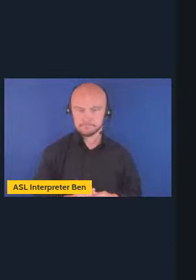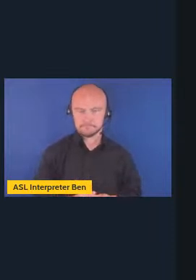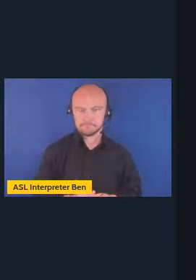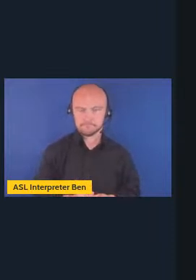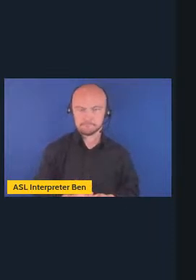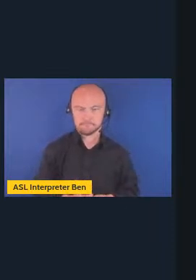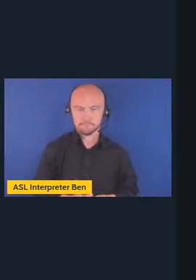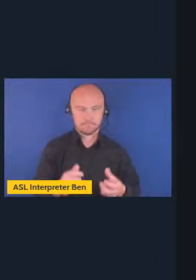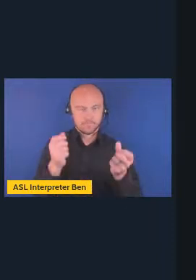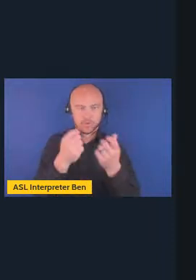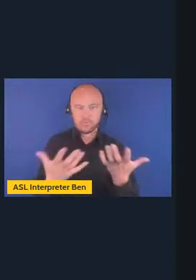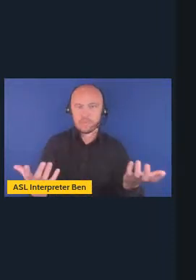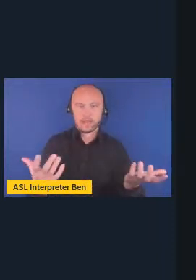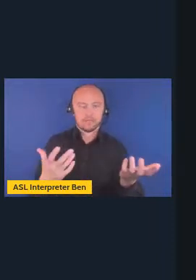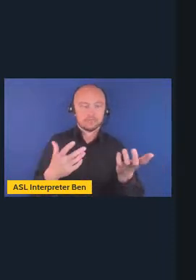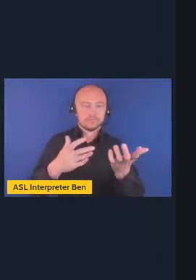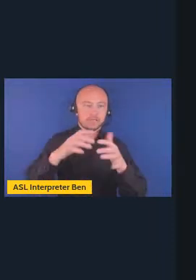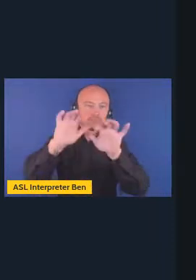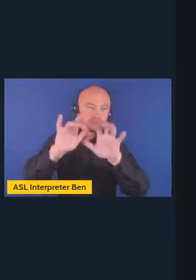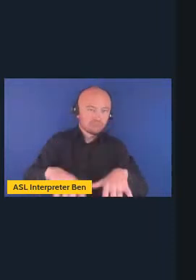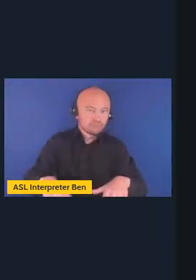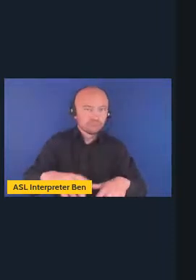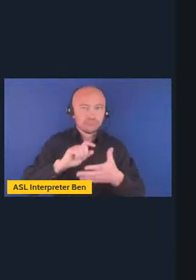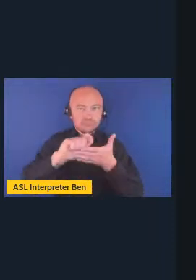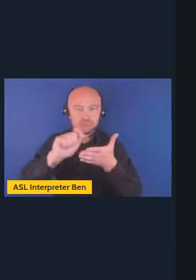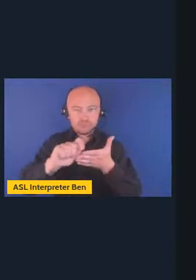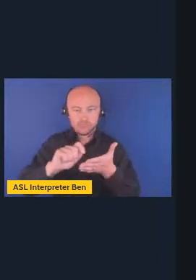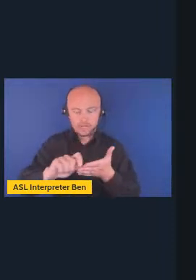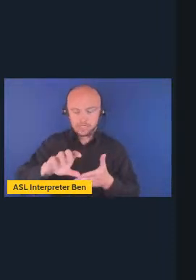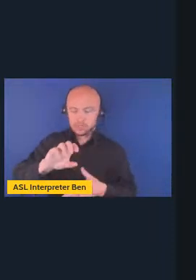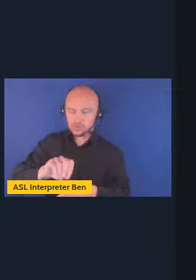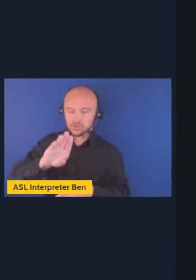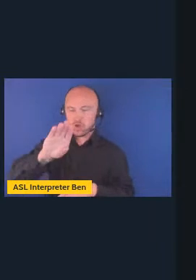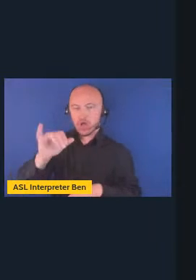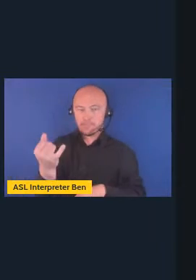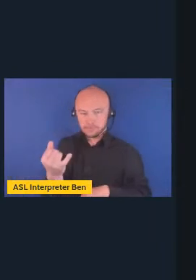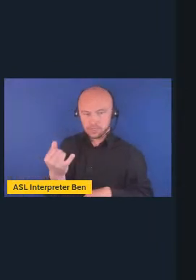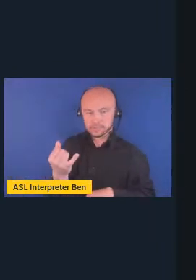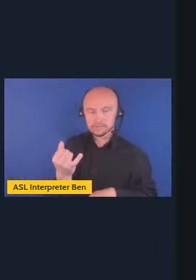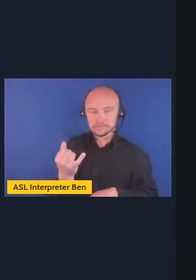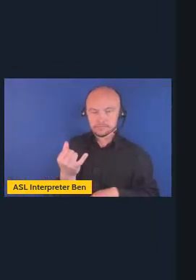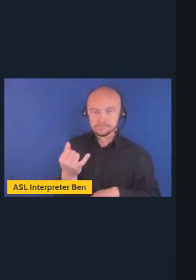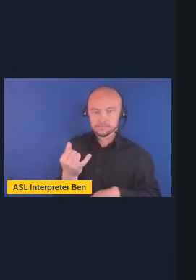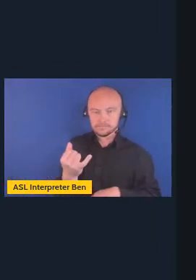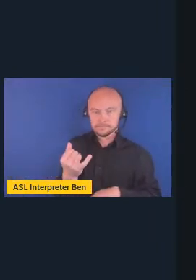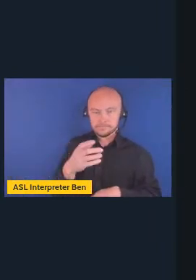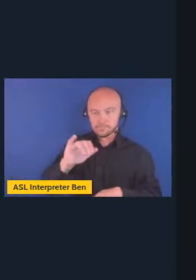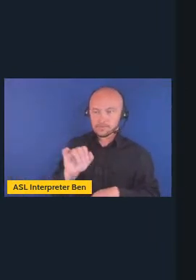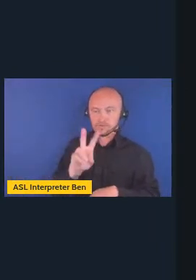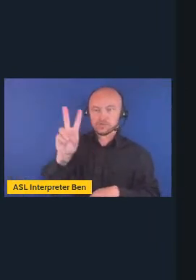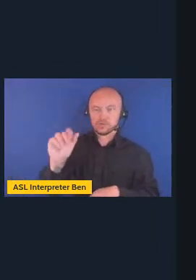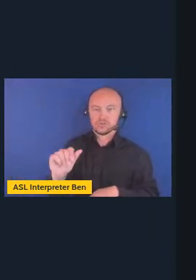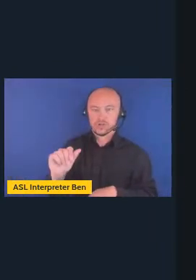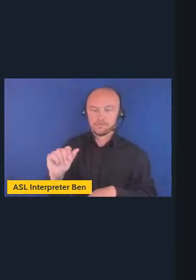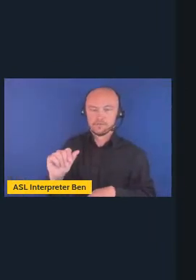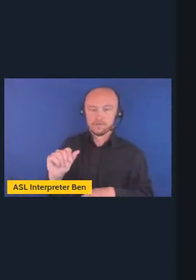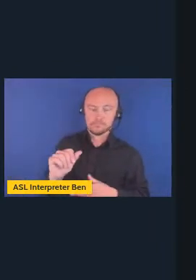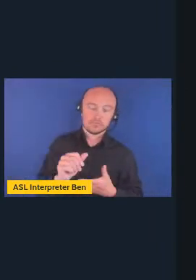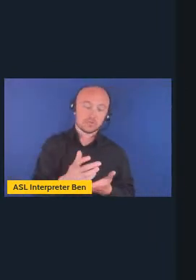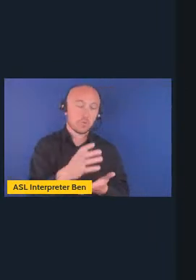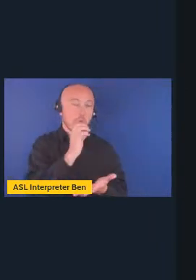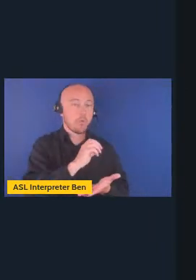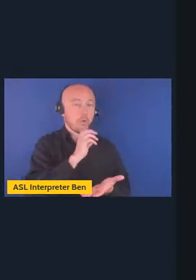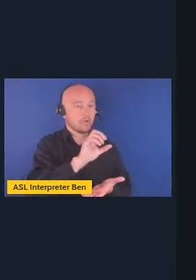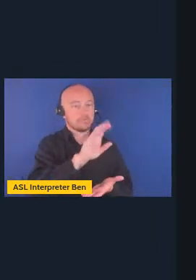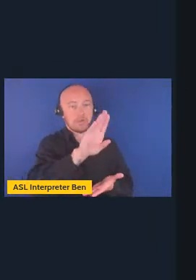without mocking anything, with just using those objects as like it was in Java, they used to call it plain old object,